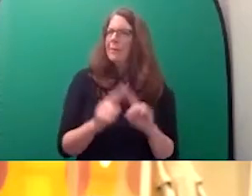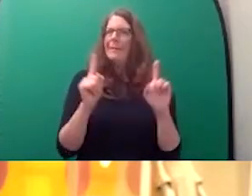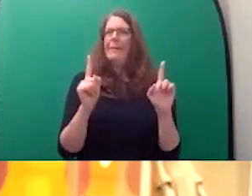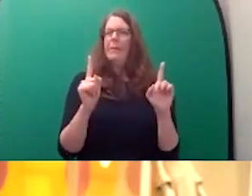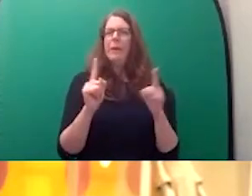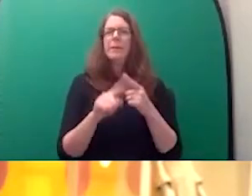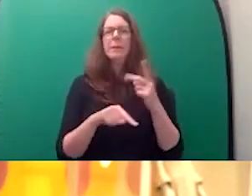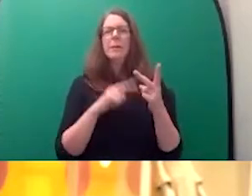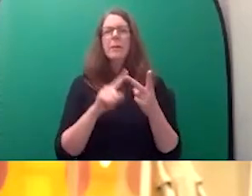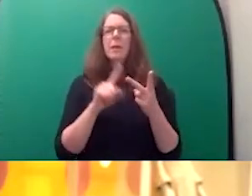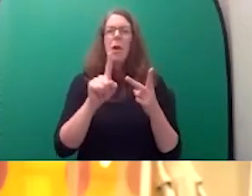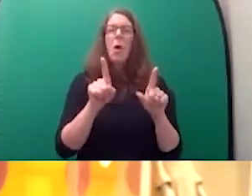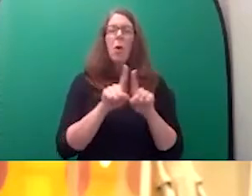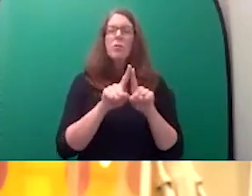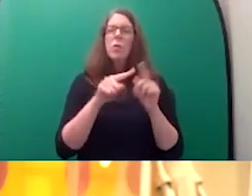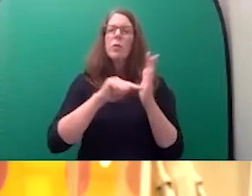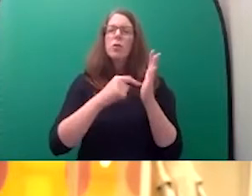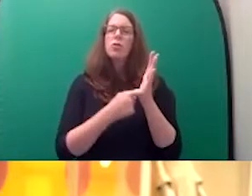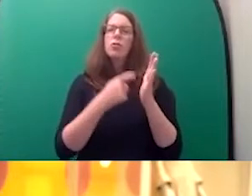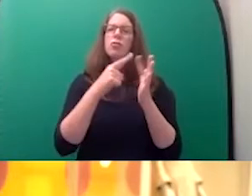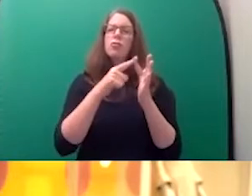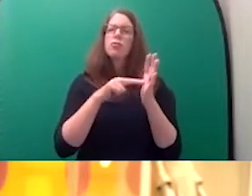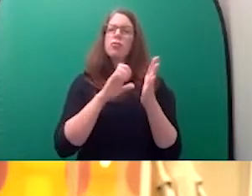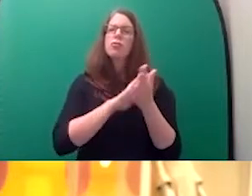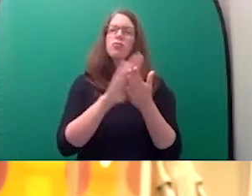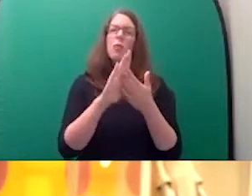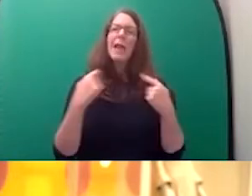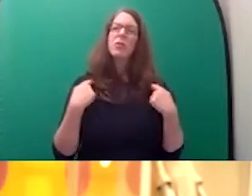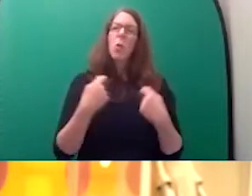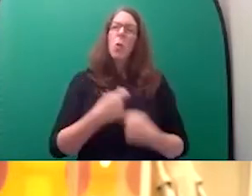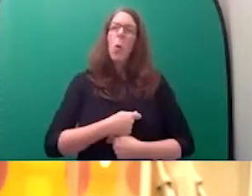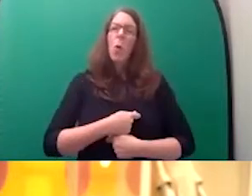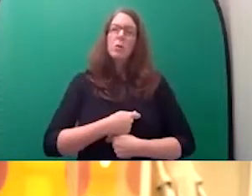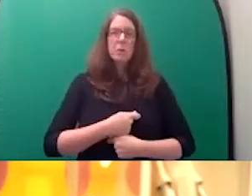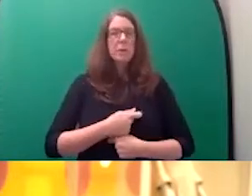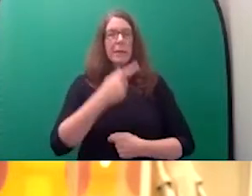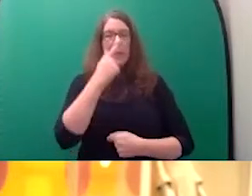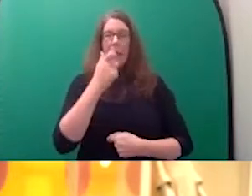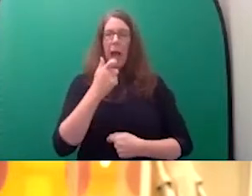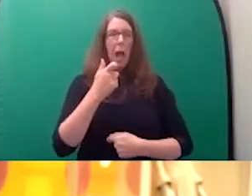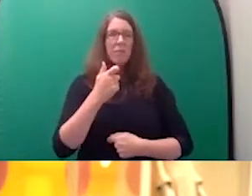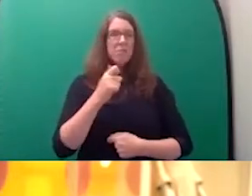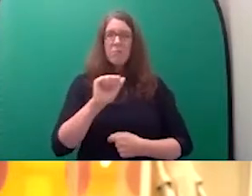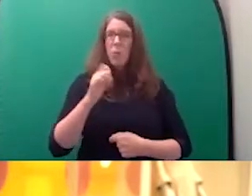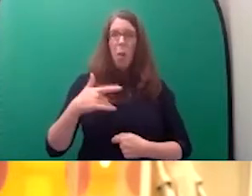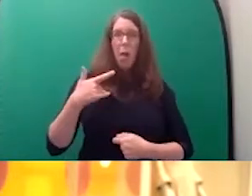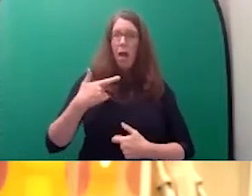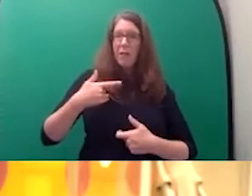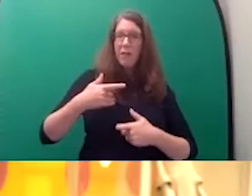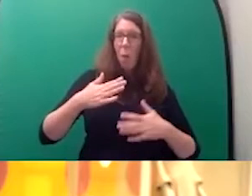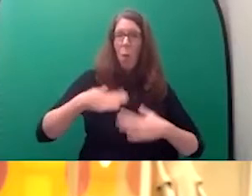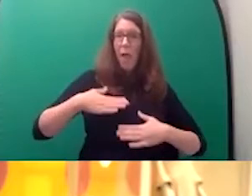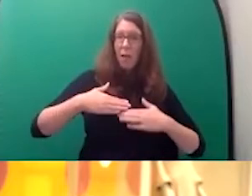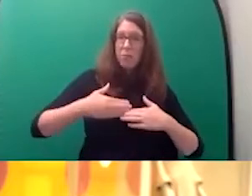beautiful trench coat that will last you a lifetime and can be turned inside out, worn in all different ways, different